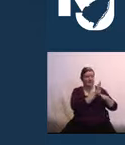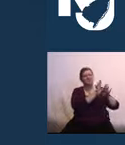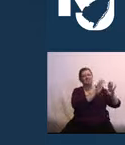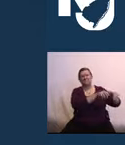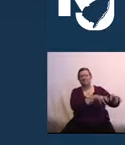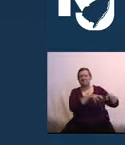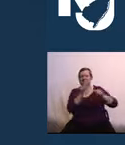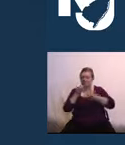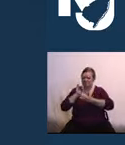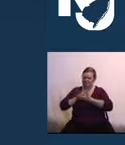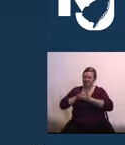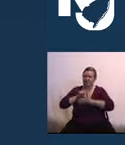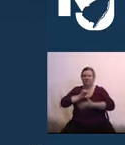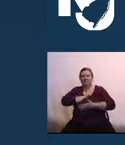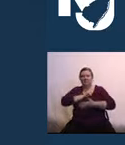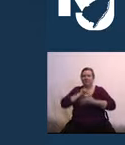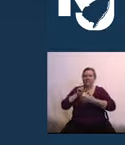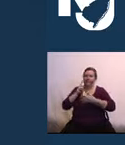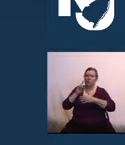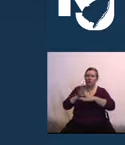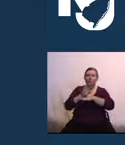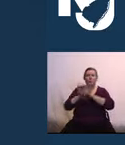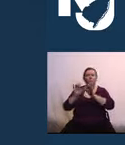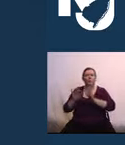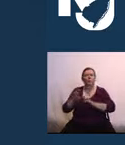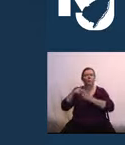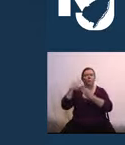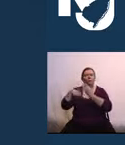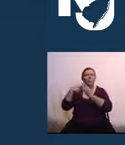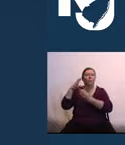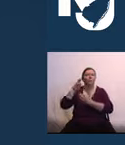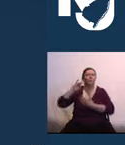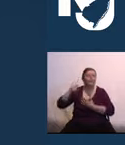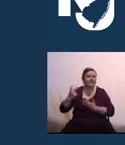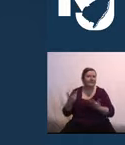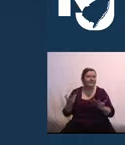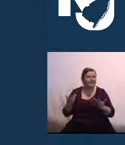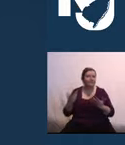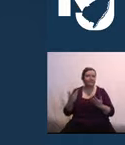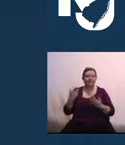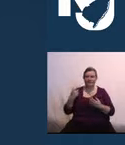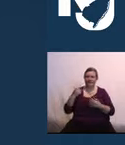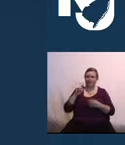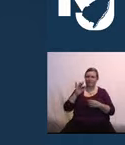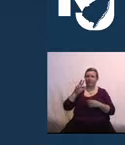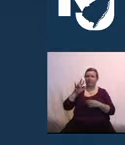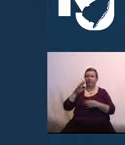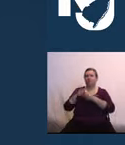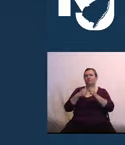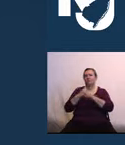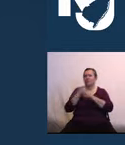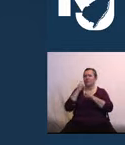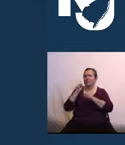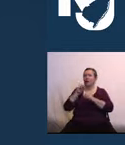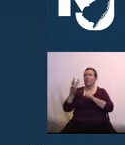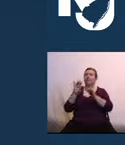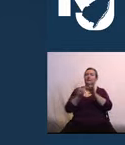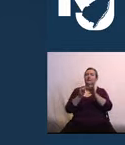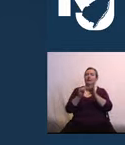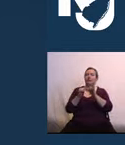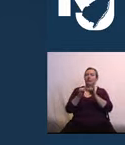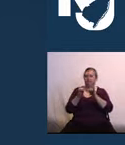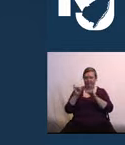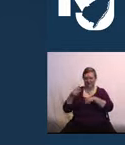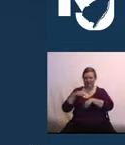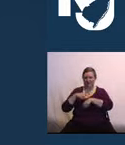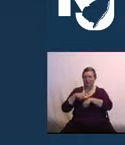coding, and he would spend the last 15 years of his life as a software engineer for the New York Times. Even